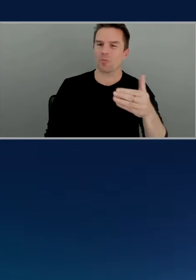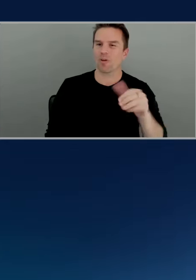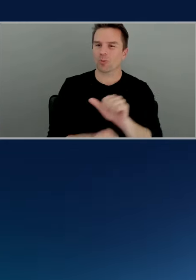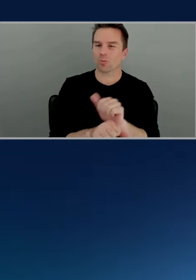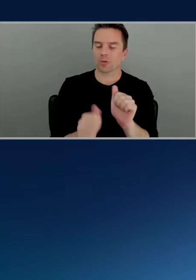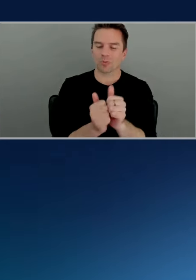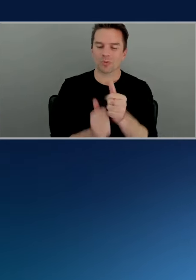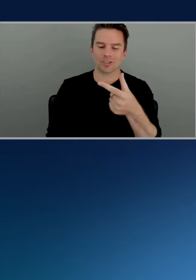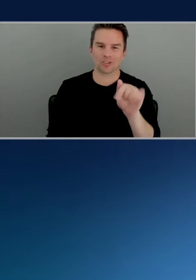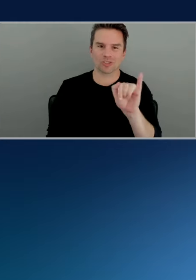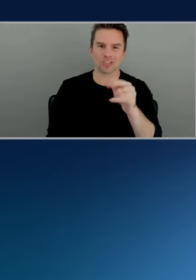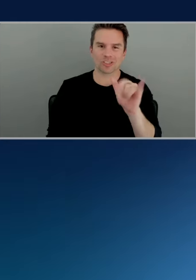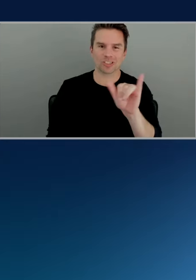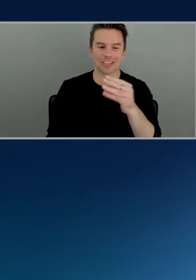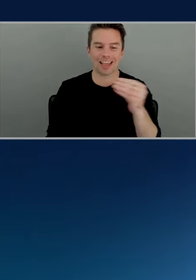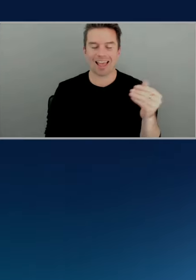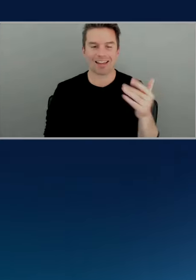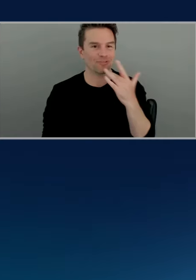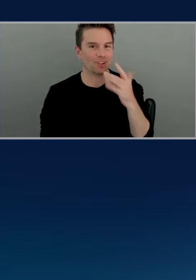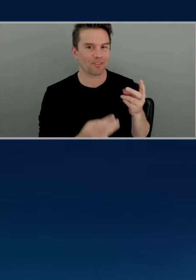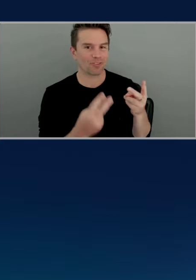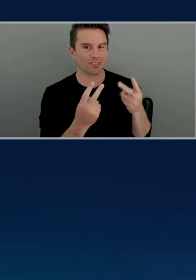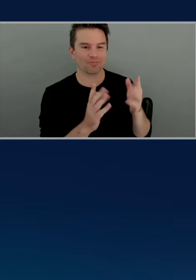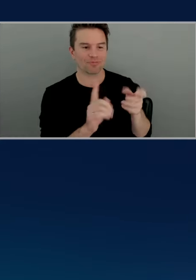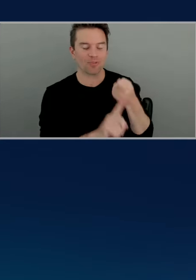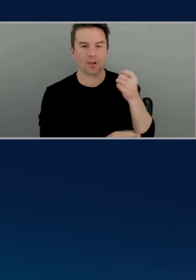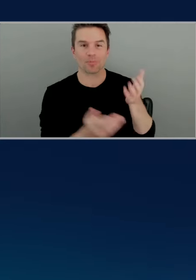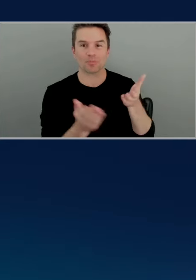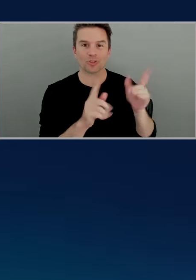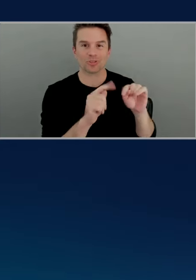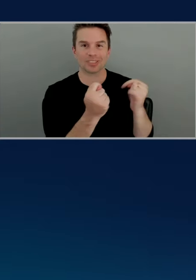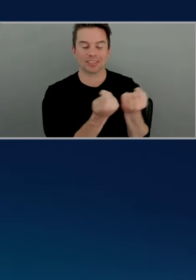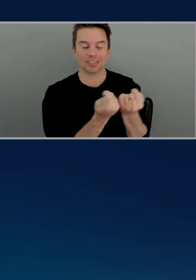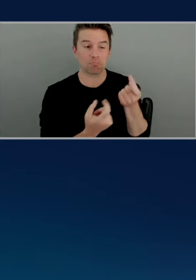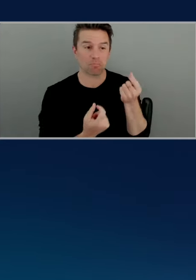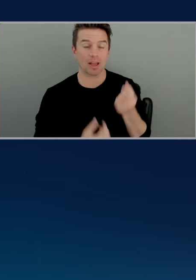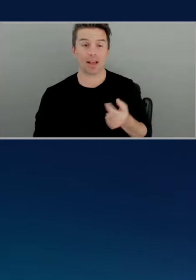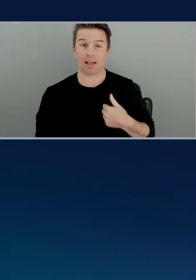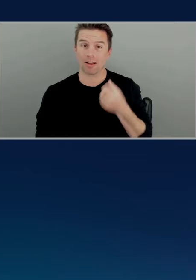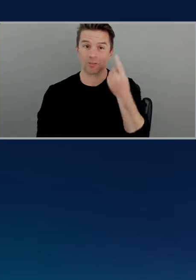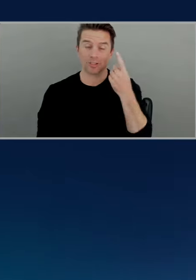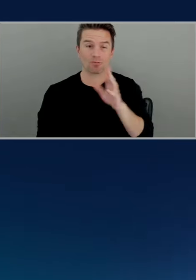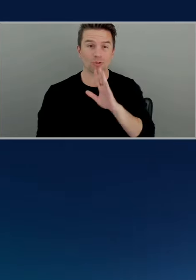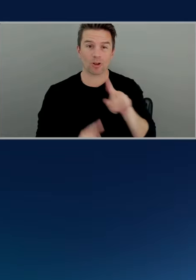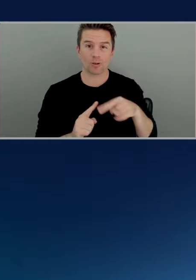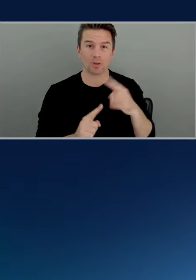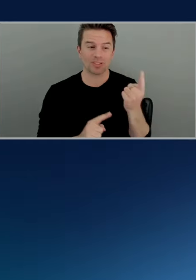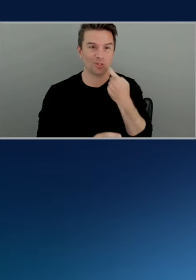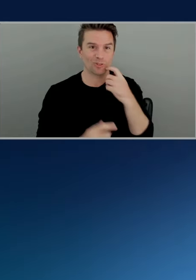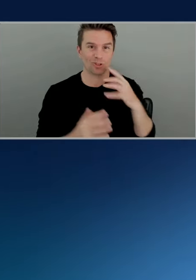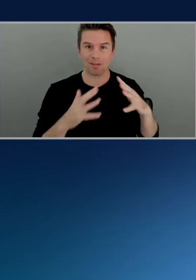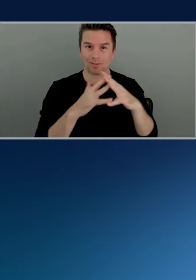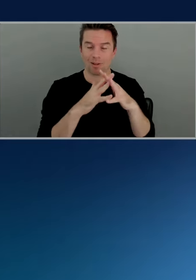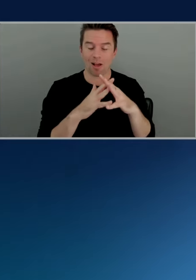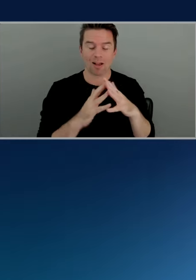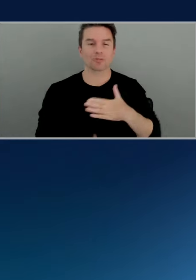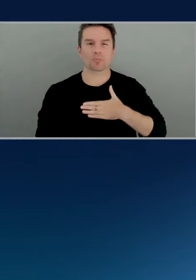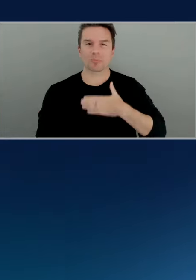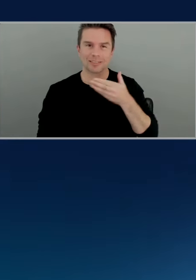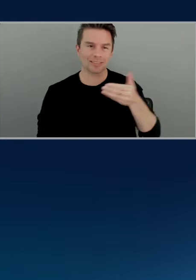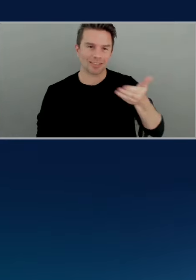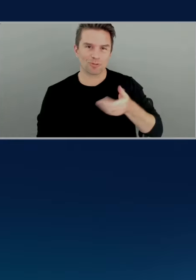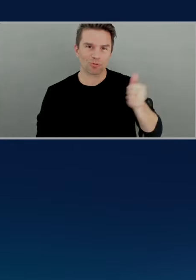our favorite guests coming from the service team. Now, I understand we are going to be talking about something that just launched. Would love for you to introduce yourself. Let